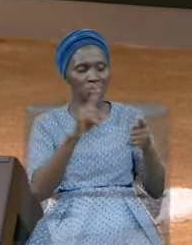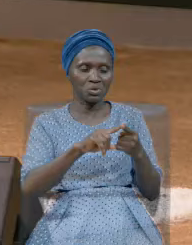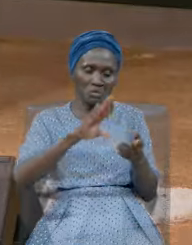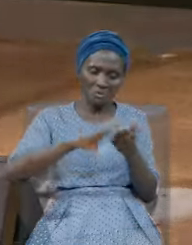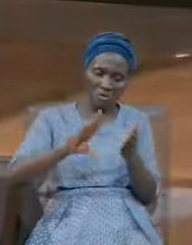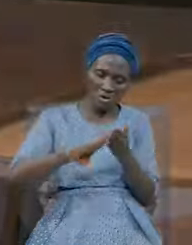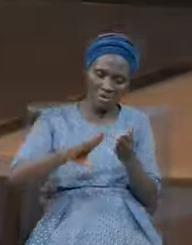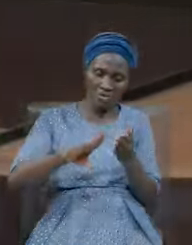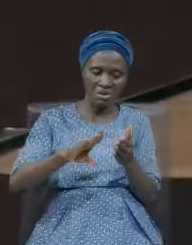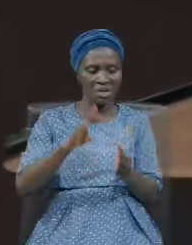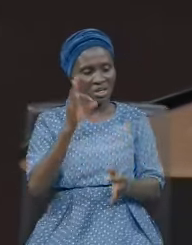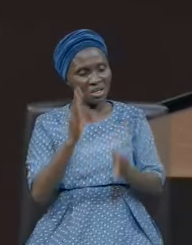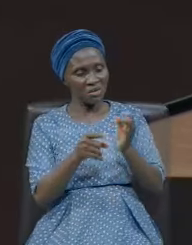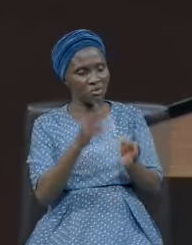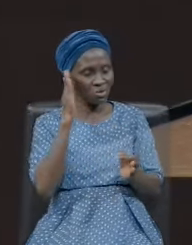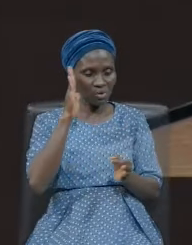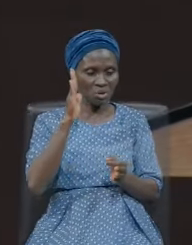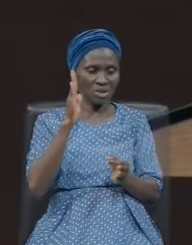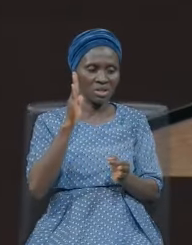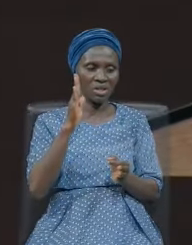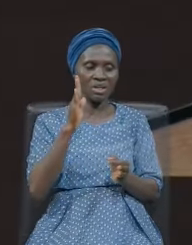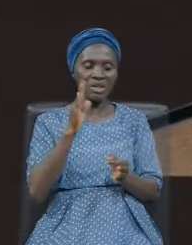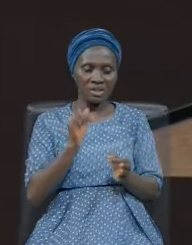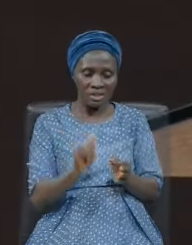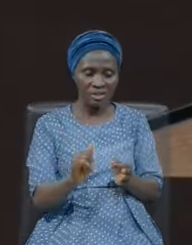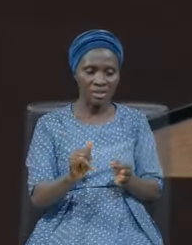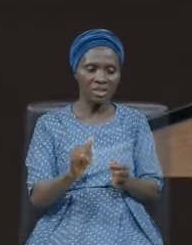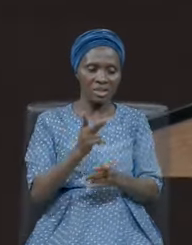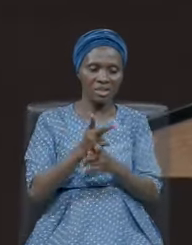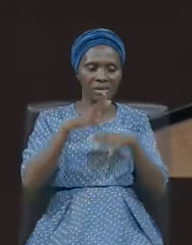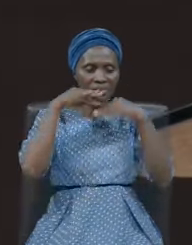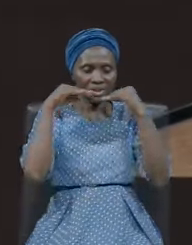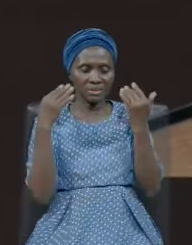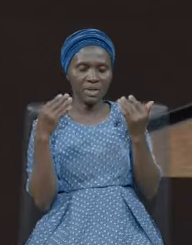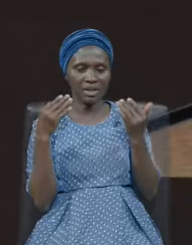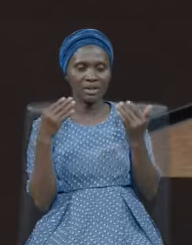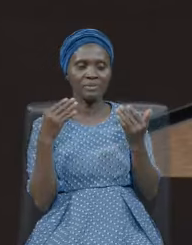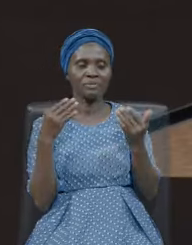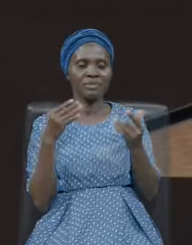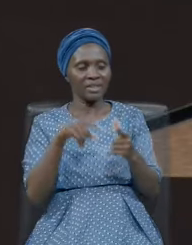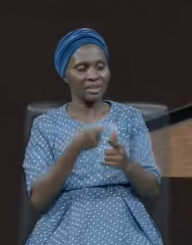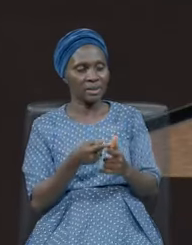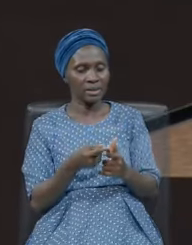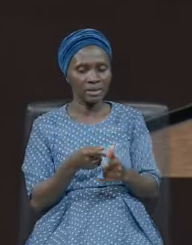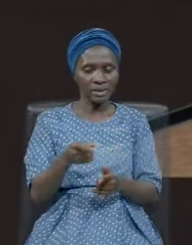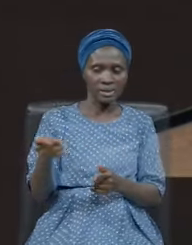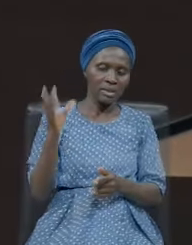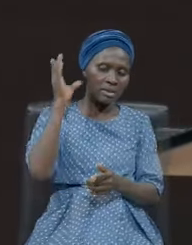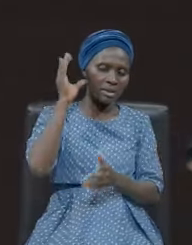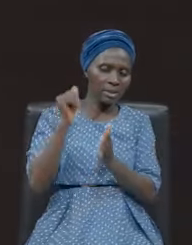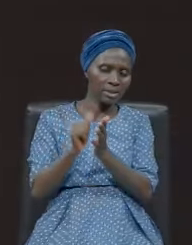he retain his smile? And then they hear, you're